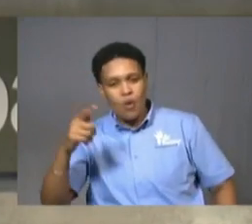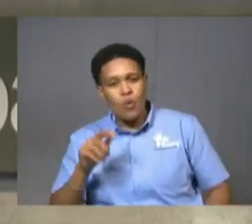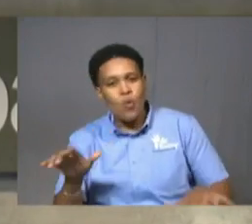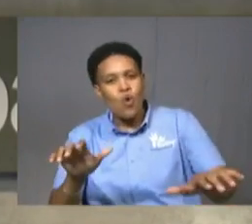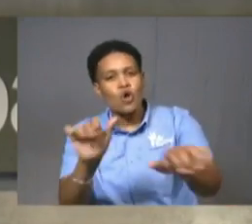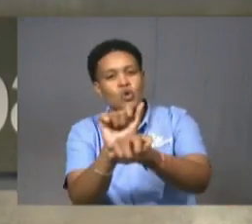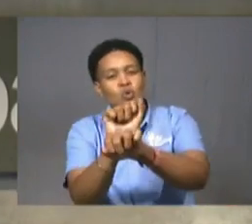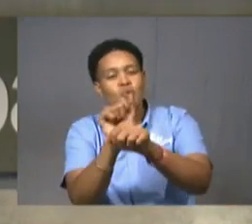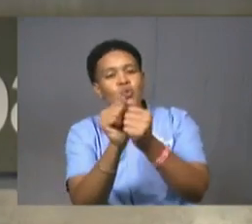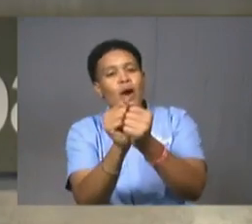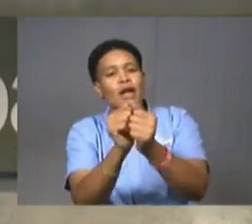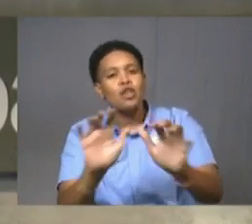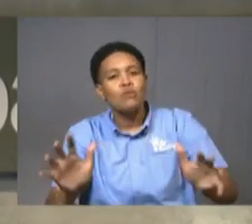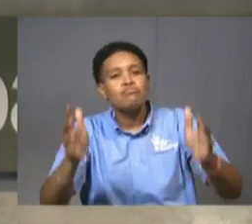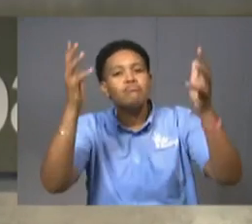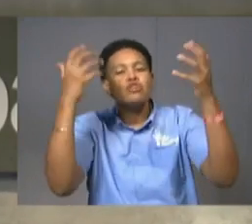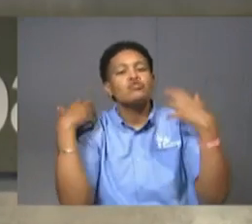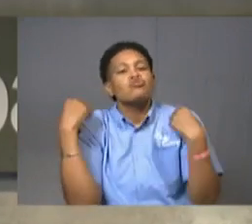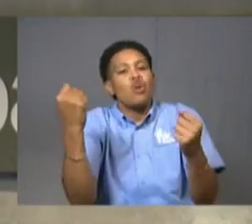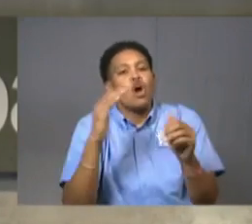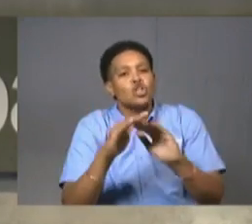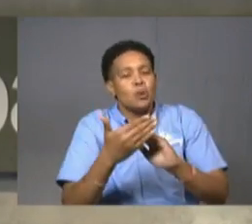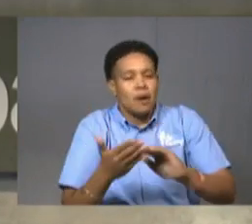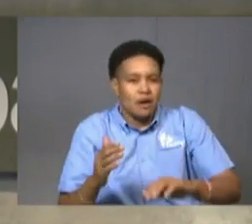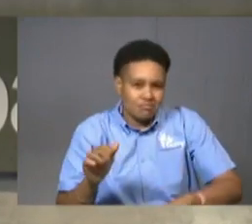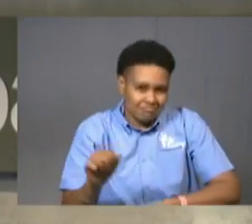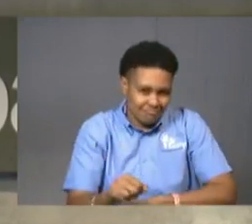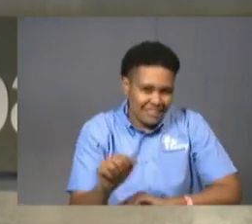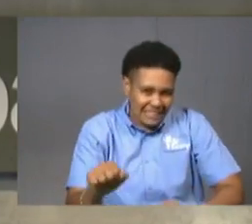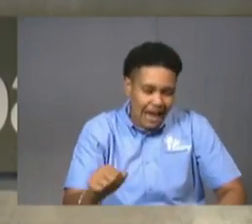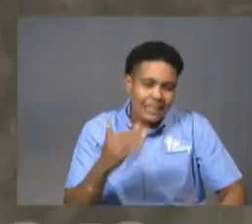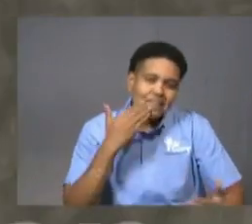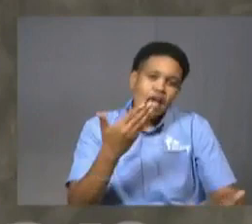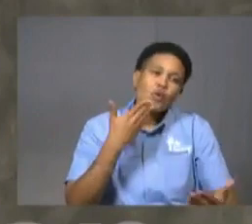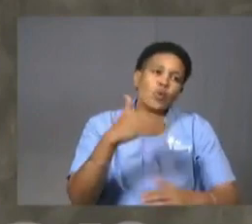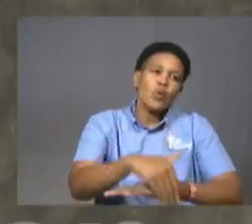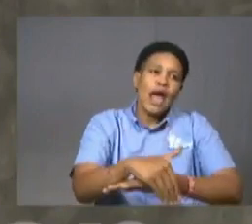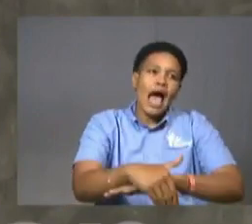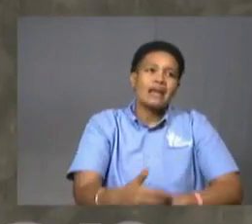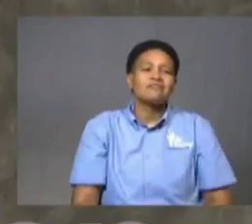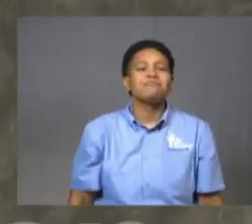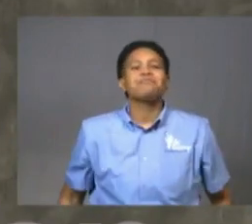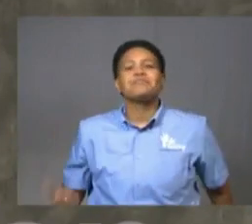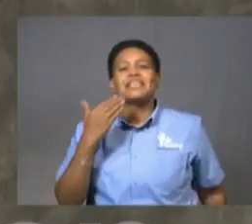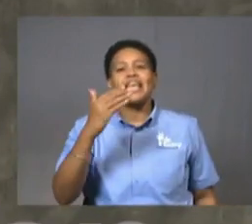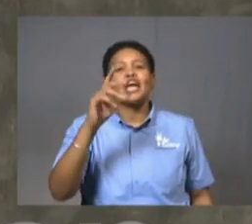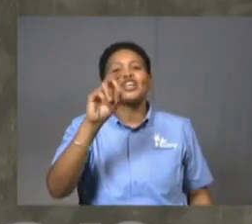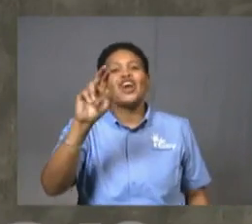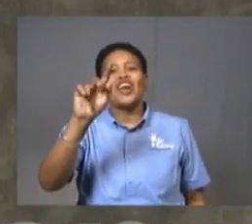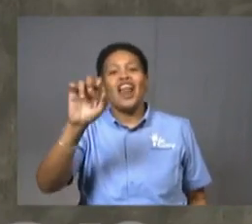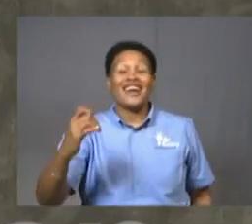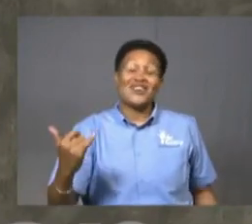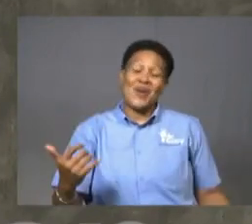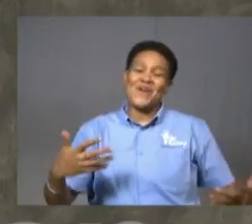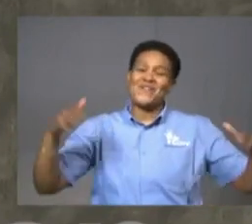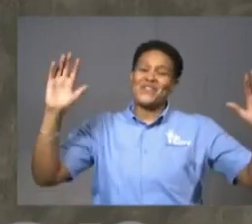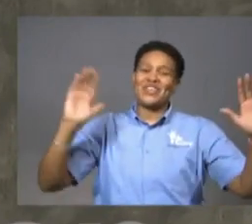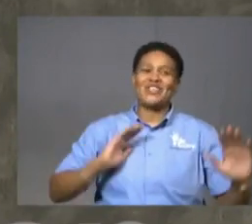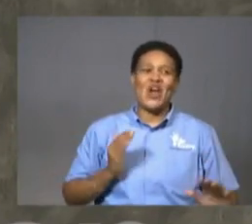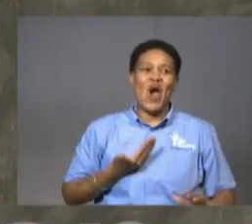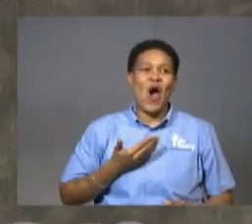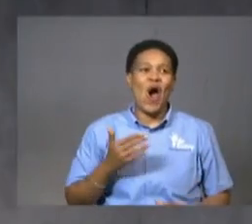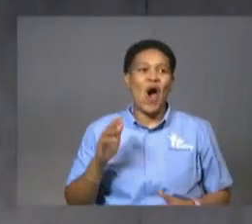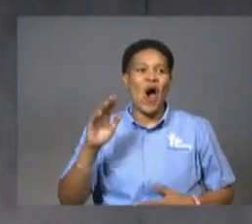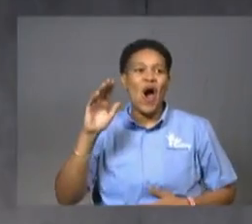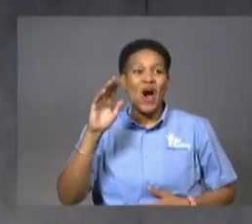Jamaica. Thank you, and good night. Thank you so very much, Dr. Clark. Well, that concludes our first debate